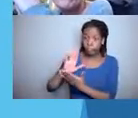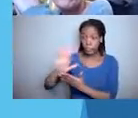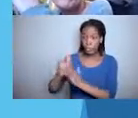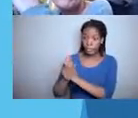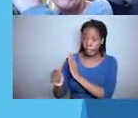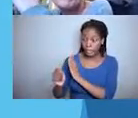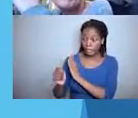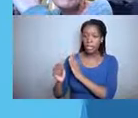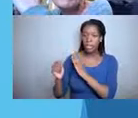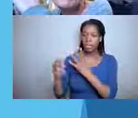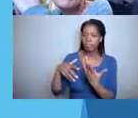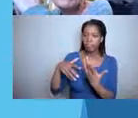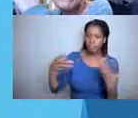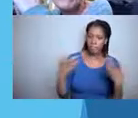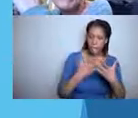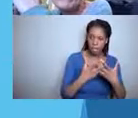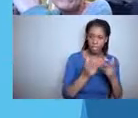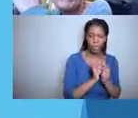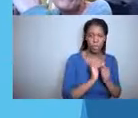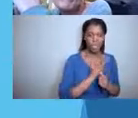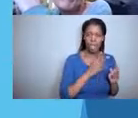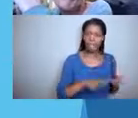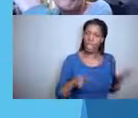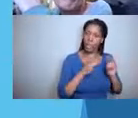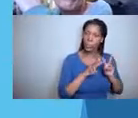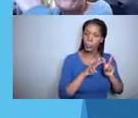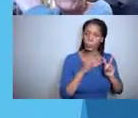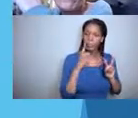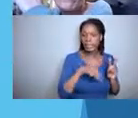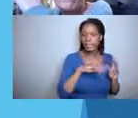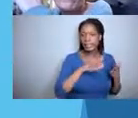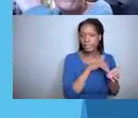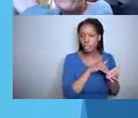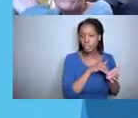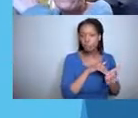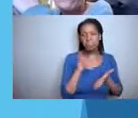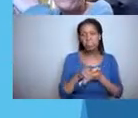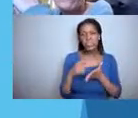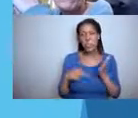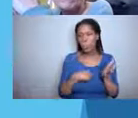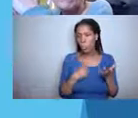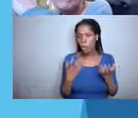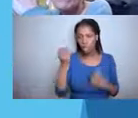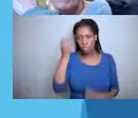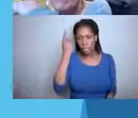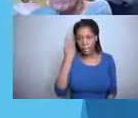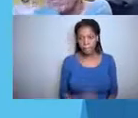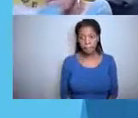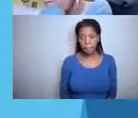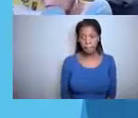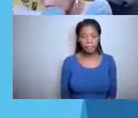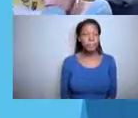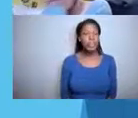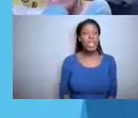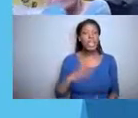are a part of it um that's what we're trying to understand um the project budget is 15 to